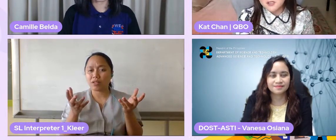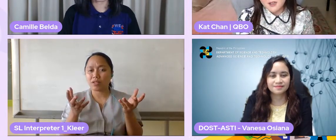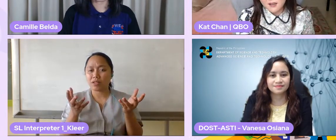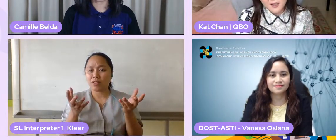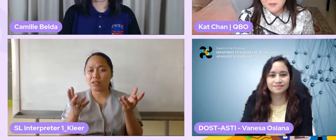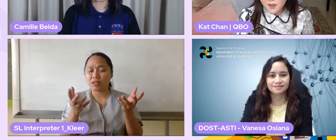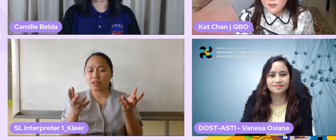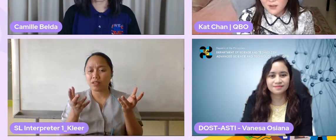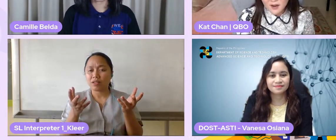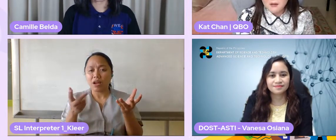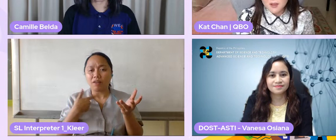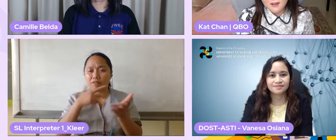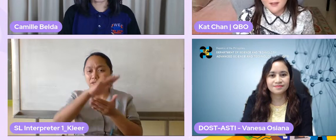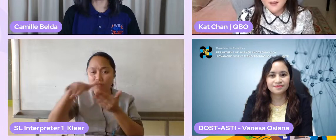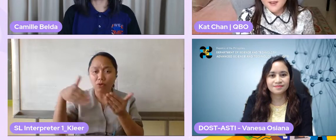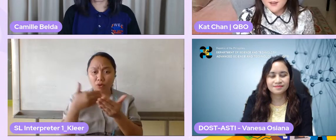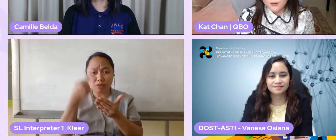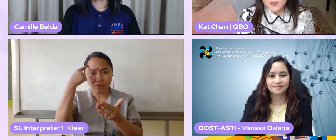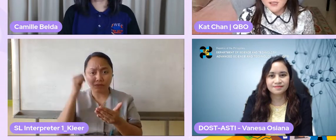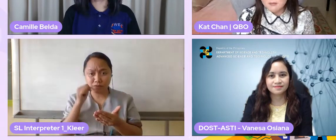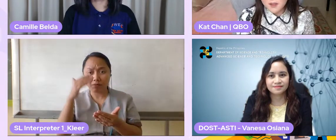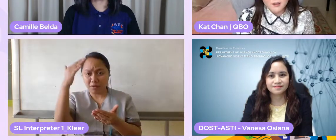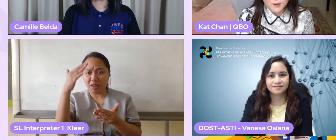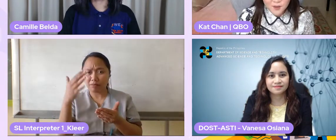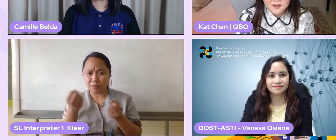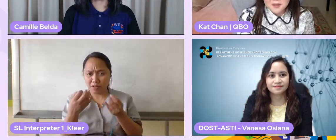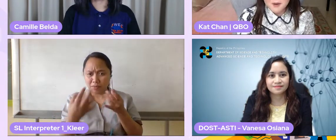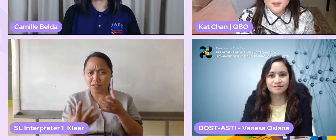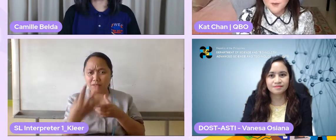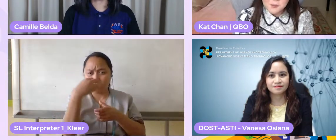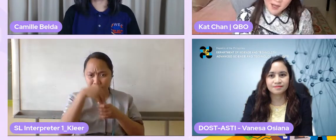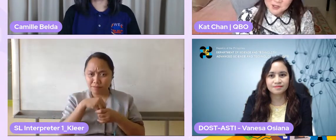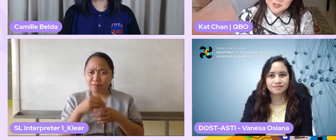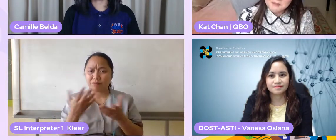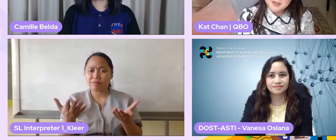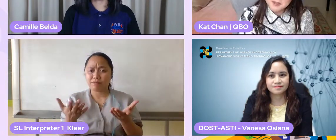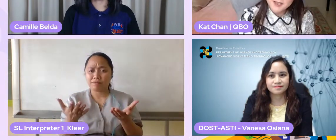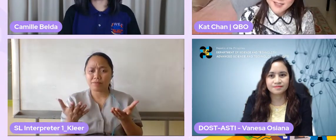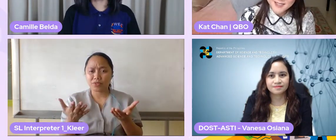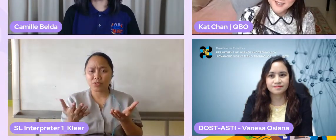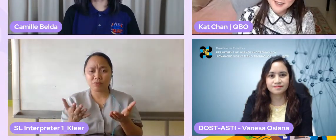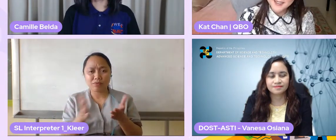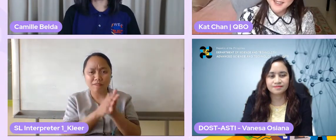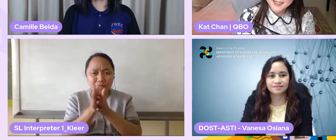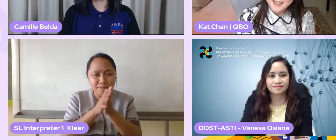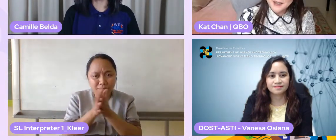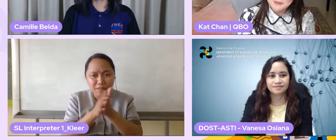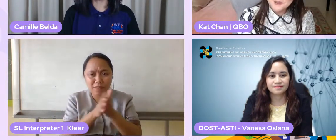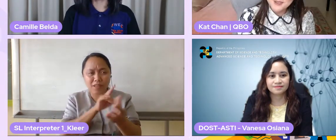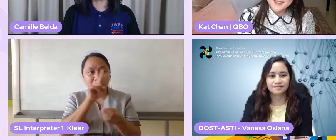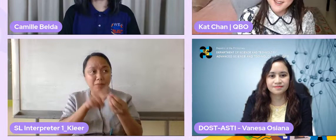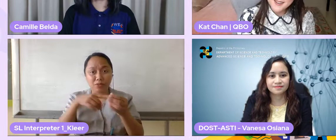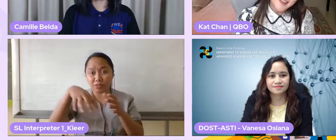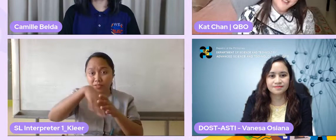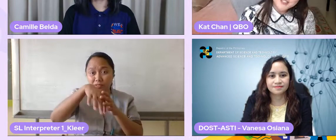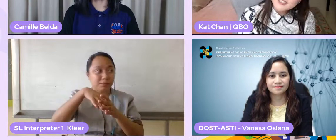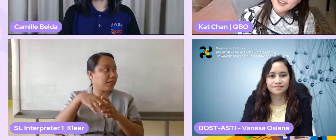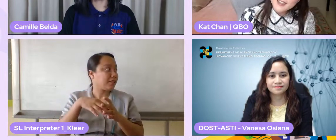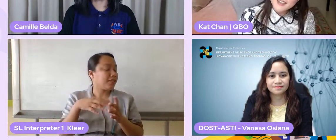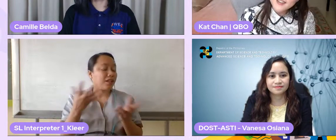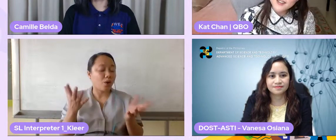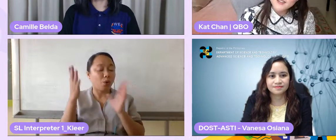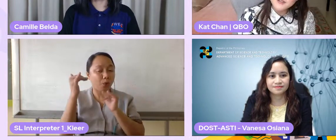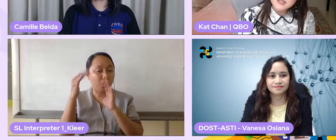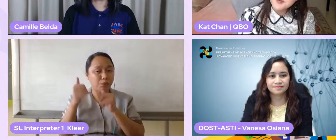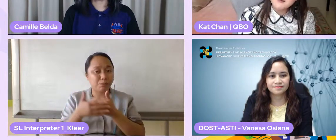general, I would say, hindi pa ganun karami. And, you know, if that's something that you're thinking about, if you're passionate about space, you know, I hope you'll actually